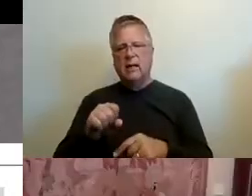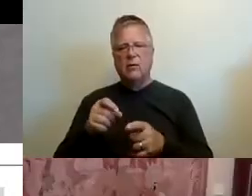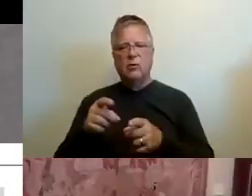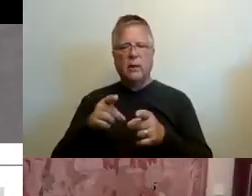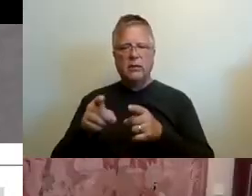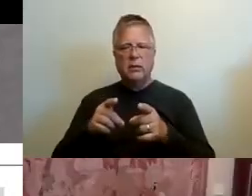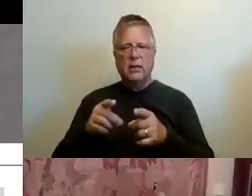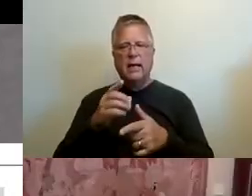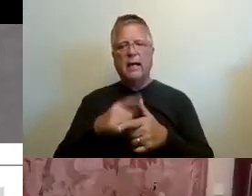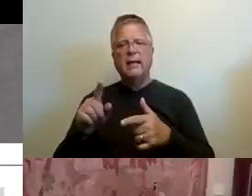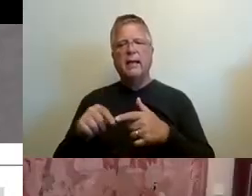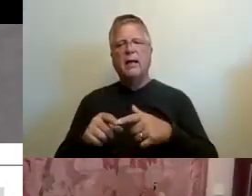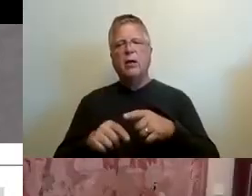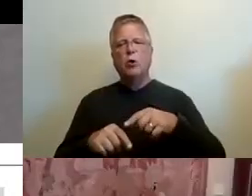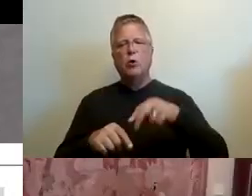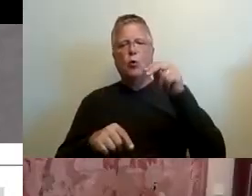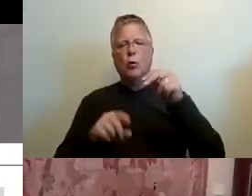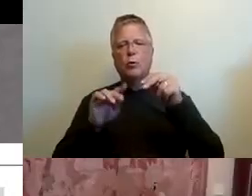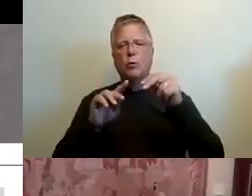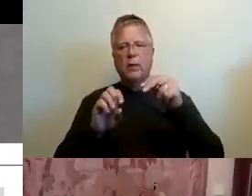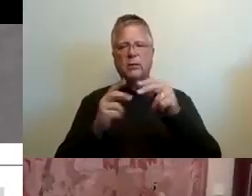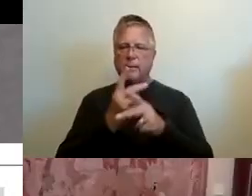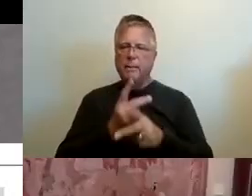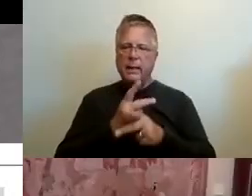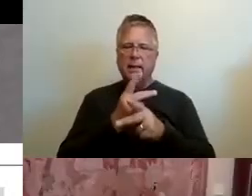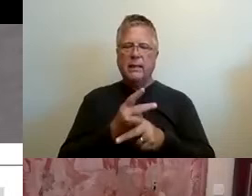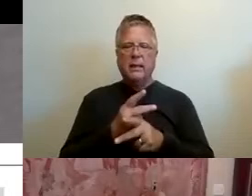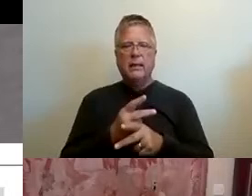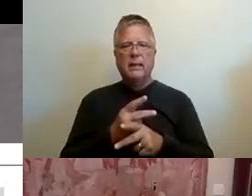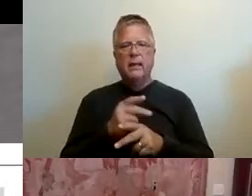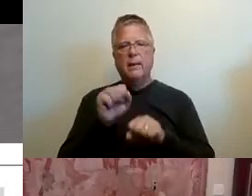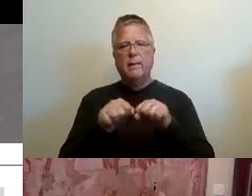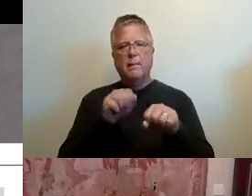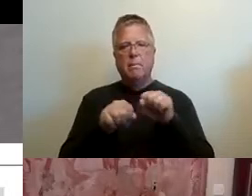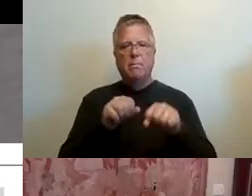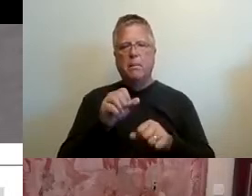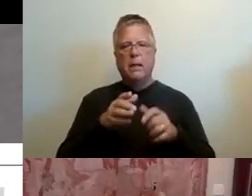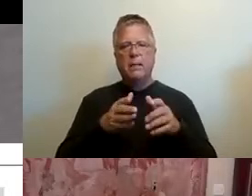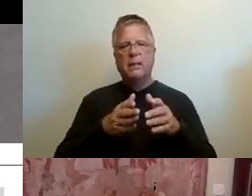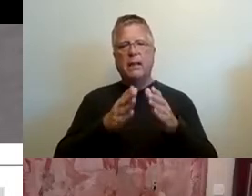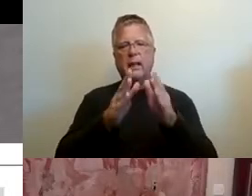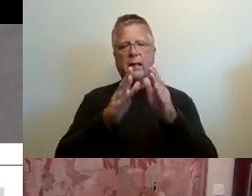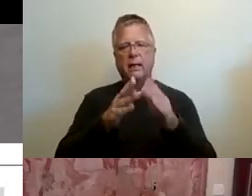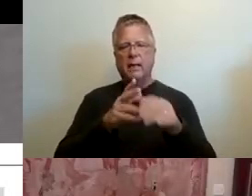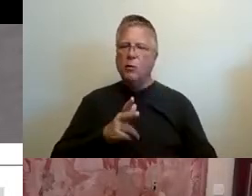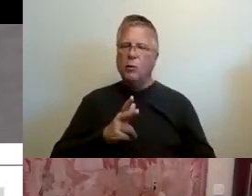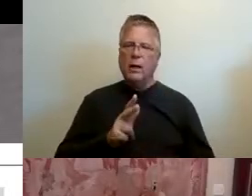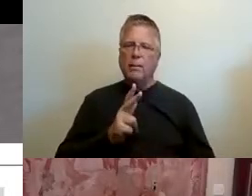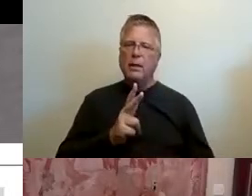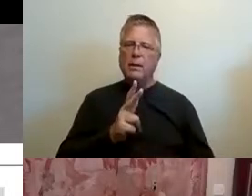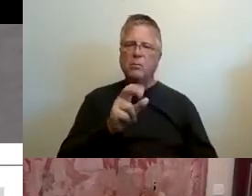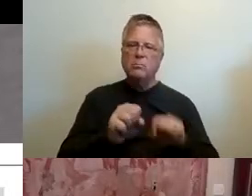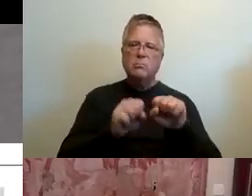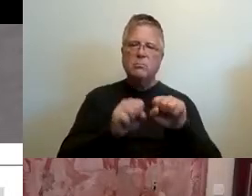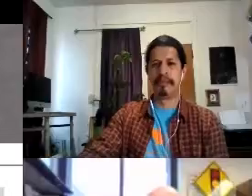direction, we're able to maintain our bike lane, the climbing lane that was going up the hill. And we're able to buffer